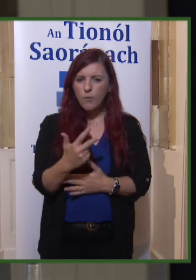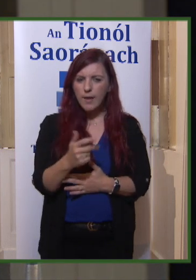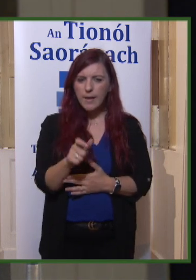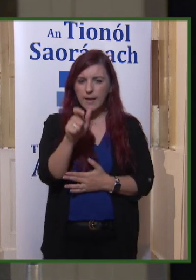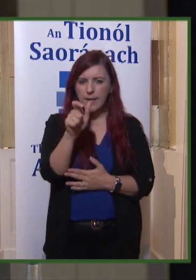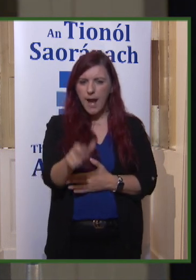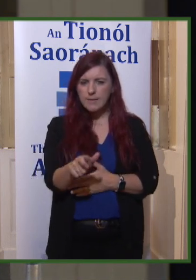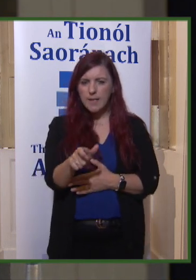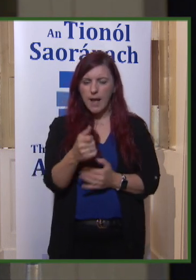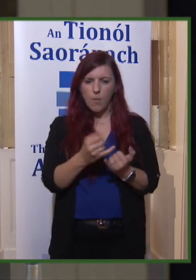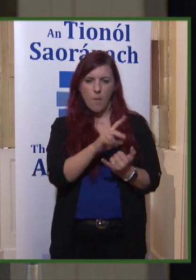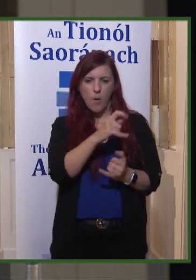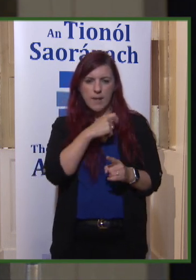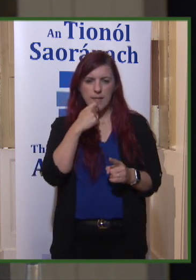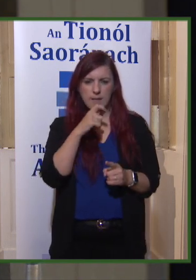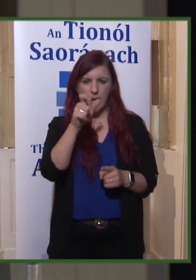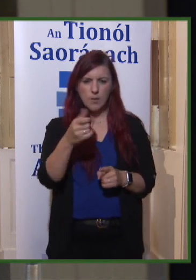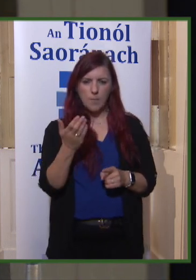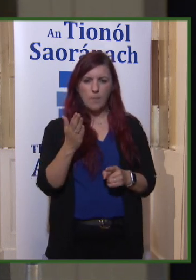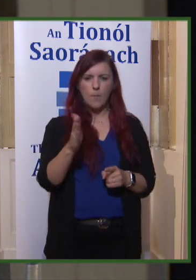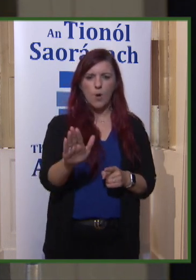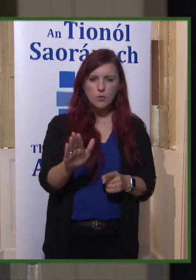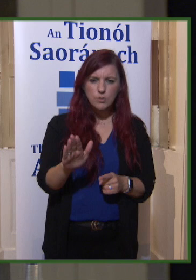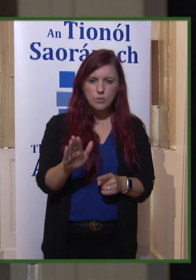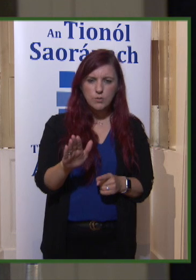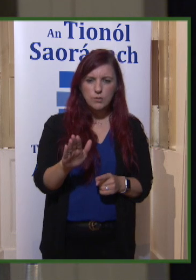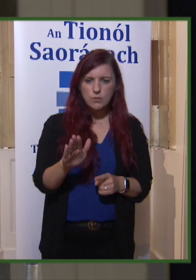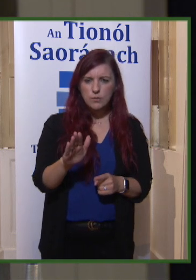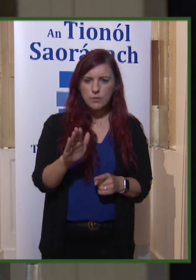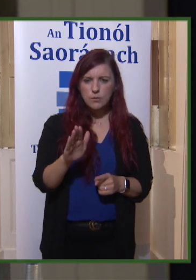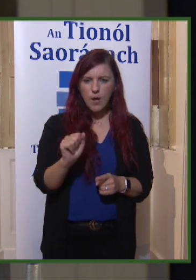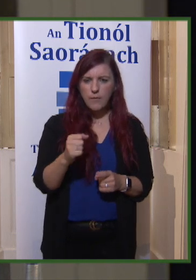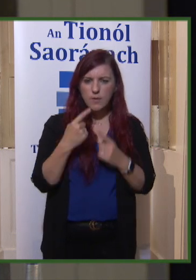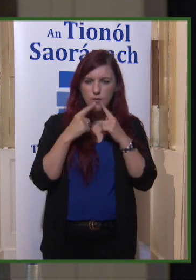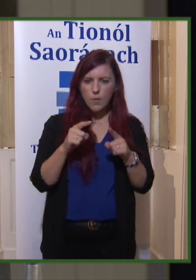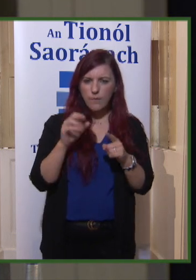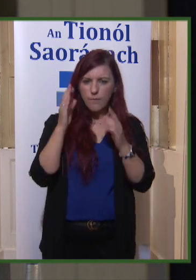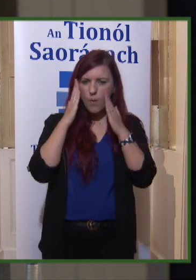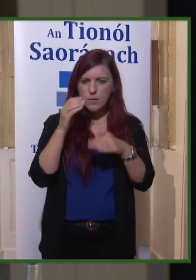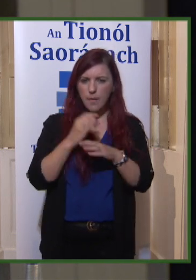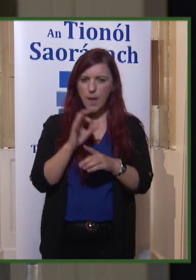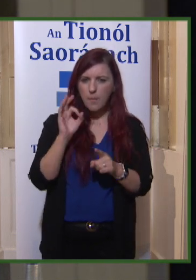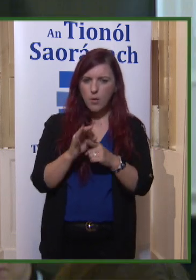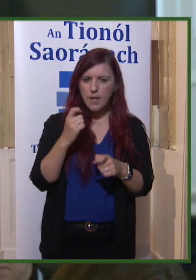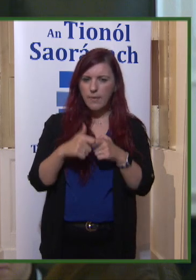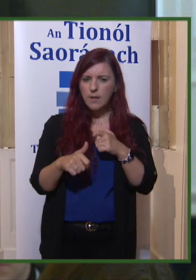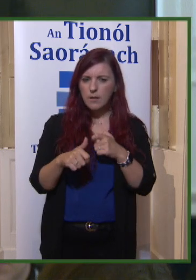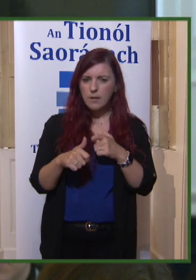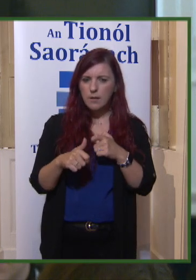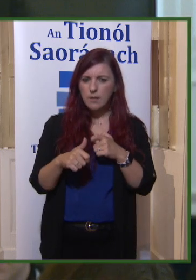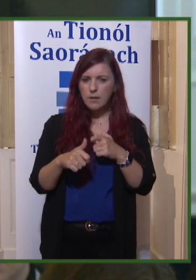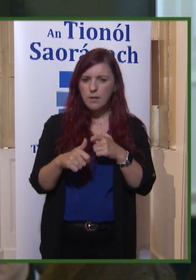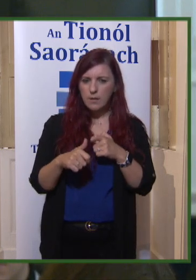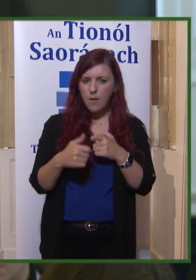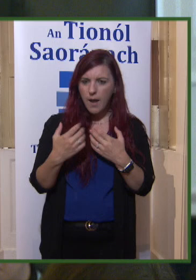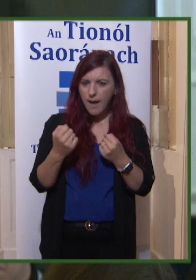the point that Paddy raised around the 100 statute declaration. So can I just focus in on that point? Does anybody have any more comments on that? So can I come back in on that